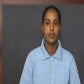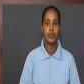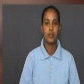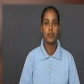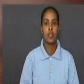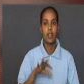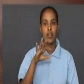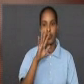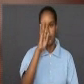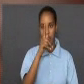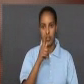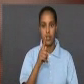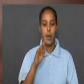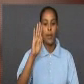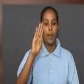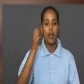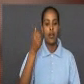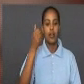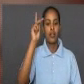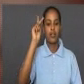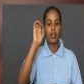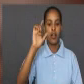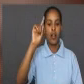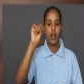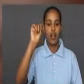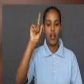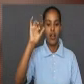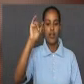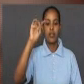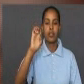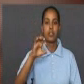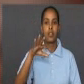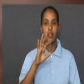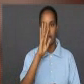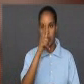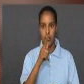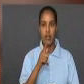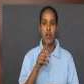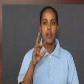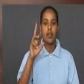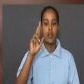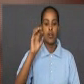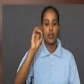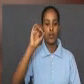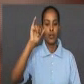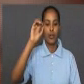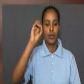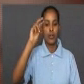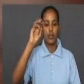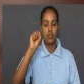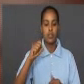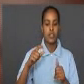The invention of bakelite was followed by the invention of rayon, which was the